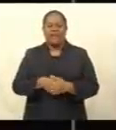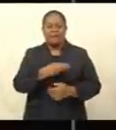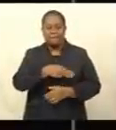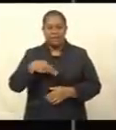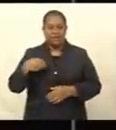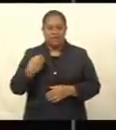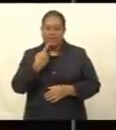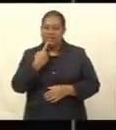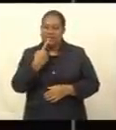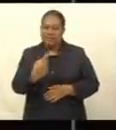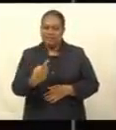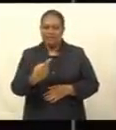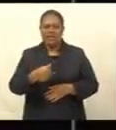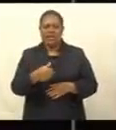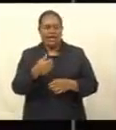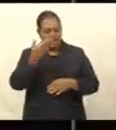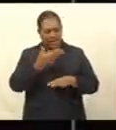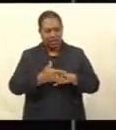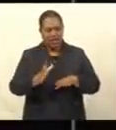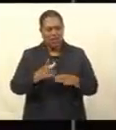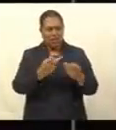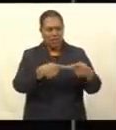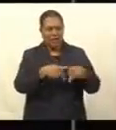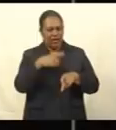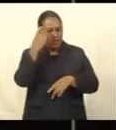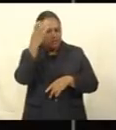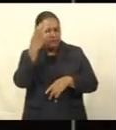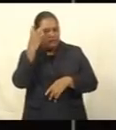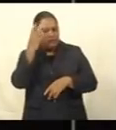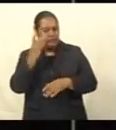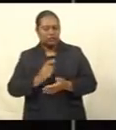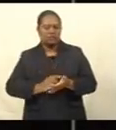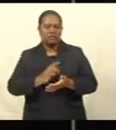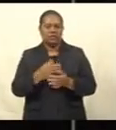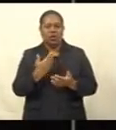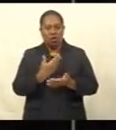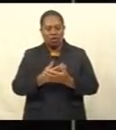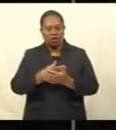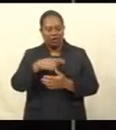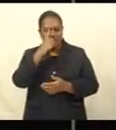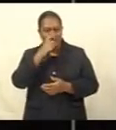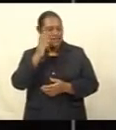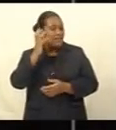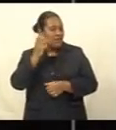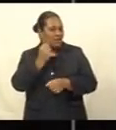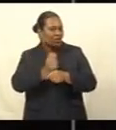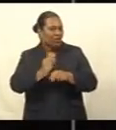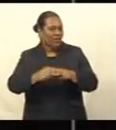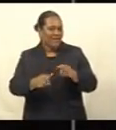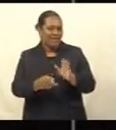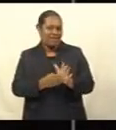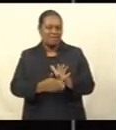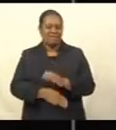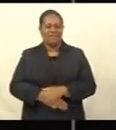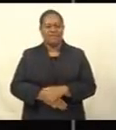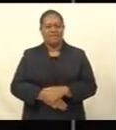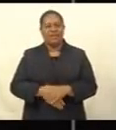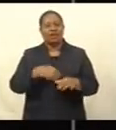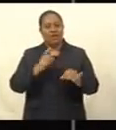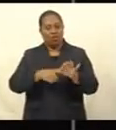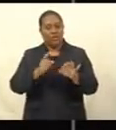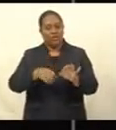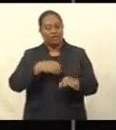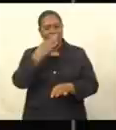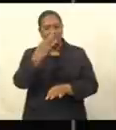ministry announces new areas of interest. For these stories and others, you can tune in daily to our sister radio station, Gold FM. To our poll